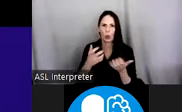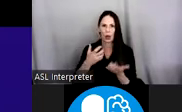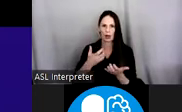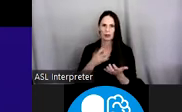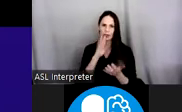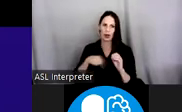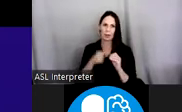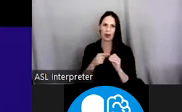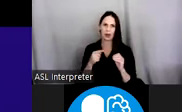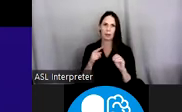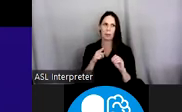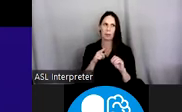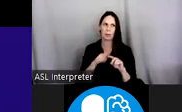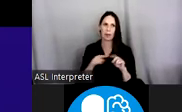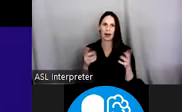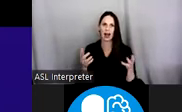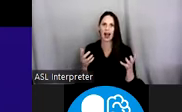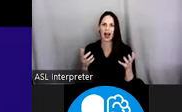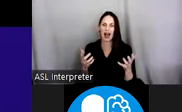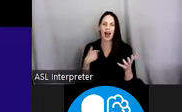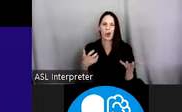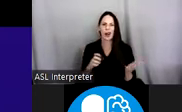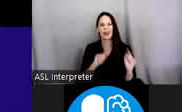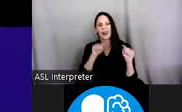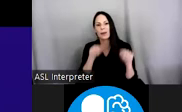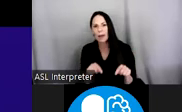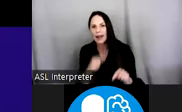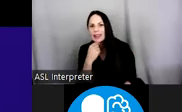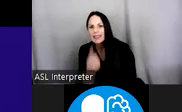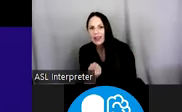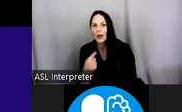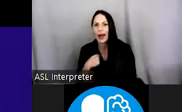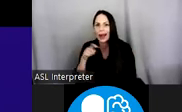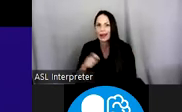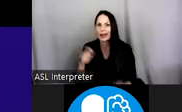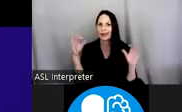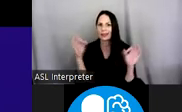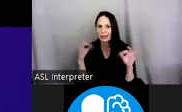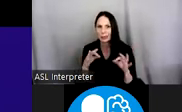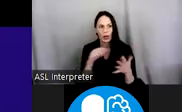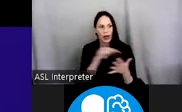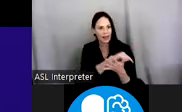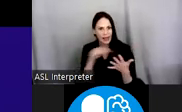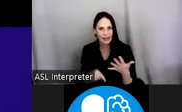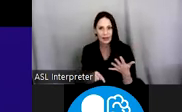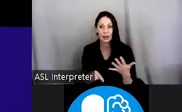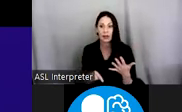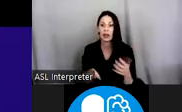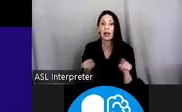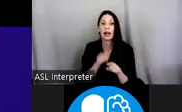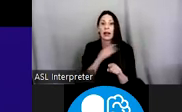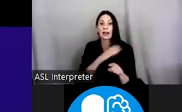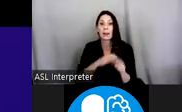back and tell you, this is what I need input on. As you're an advisory board to the commissioner, we are so lucky to have you.